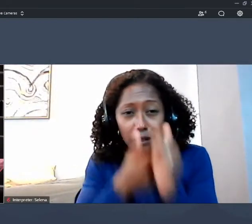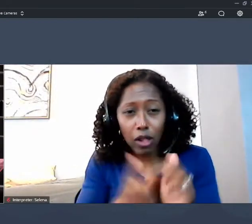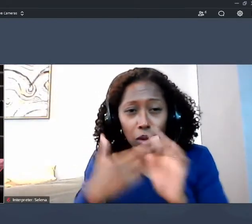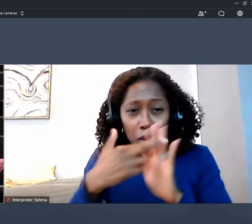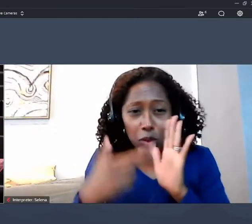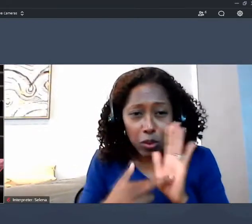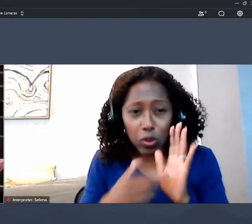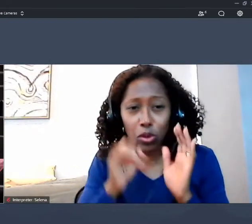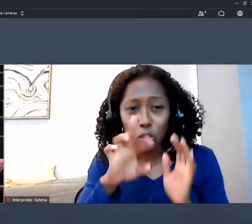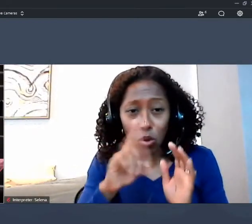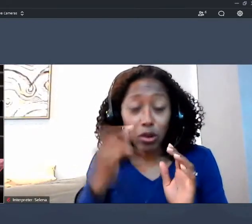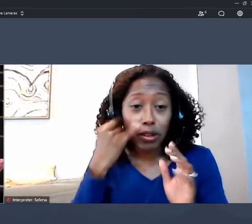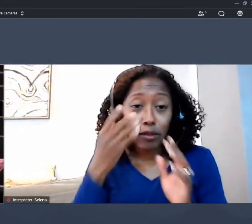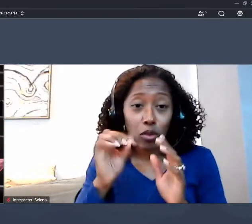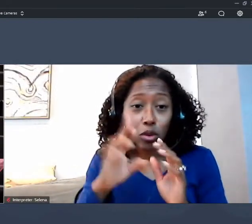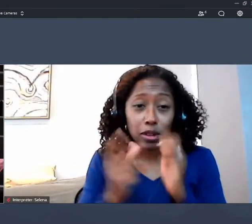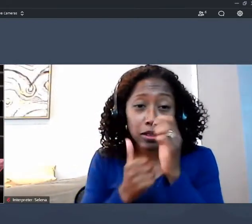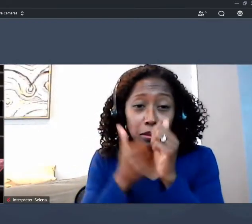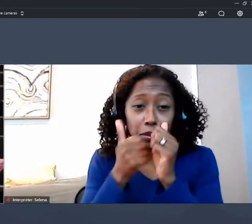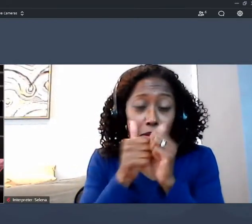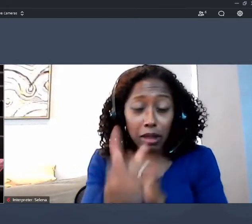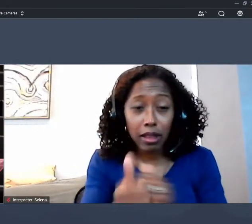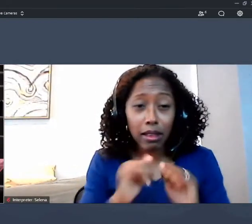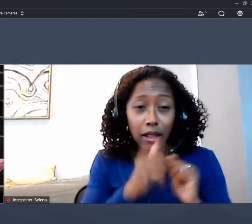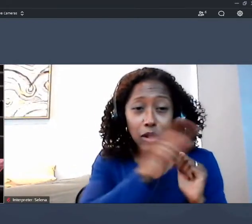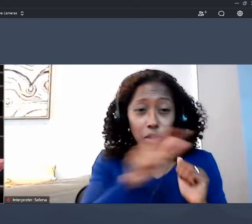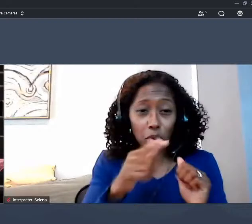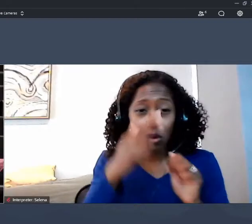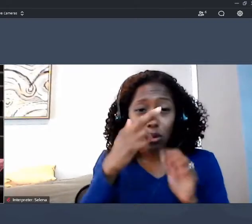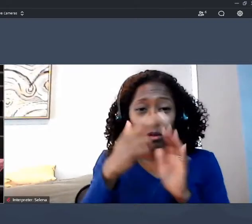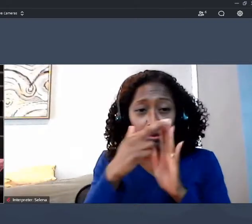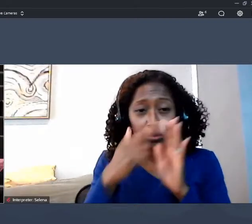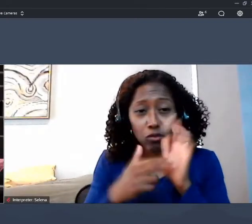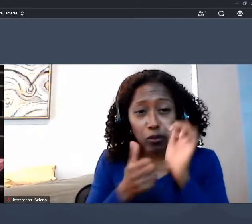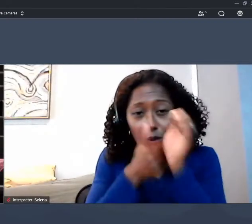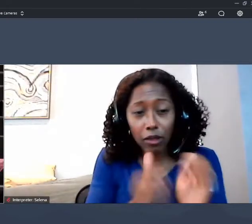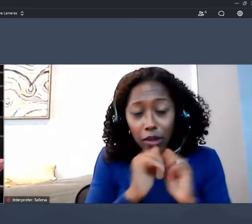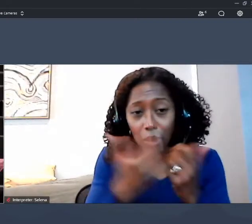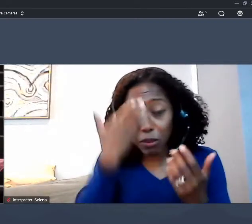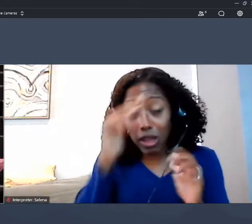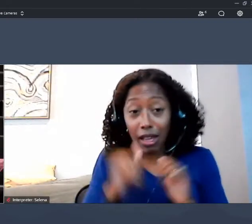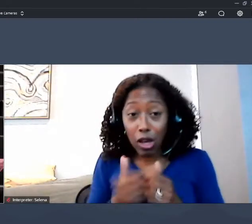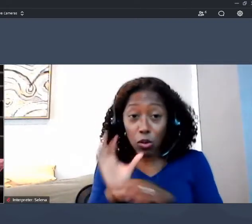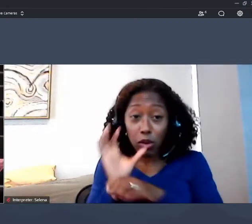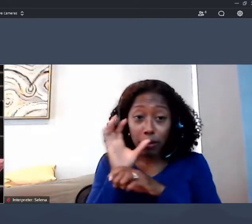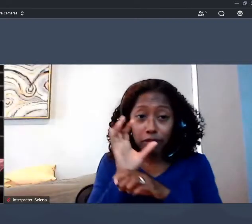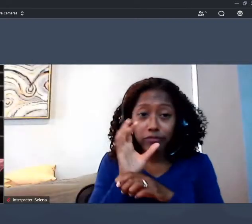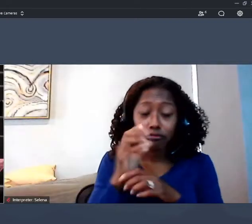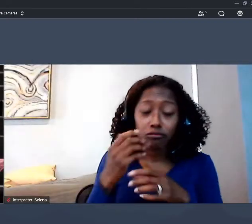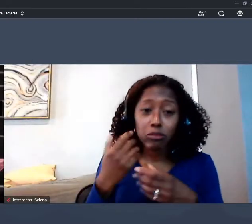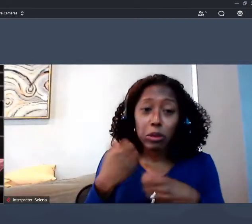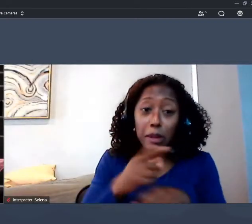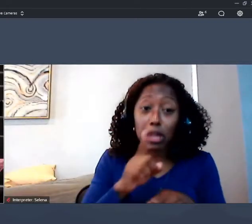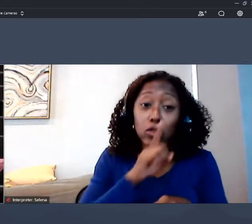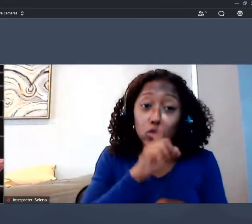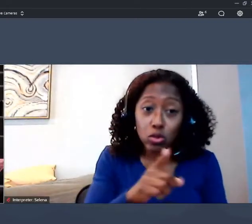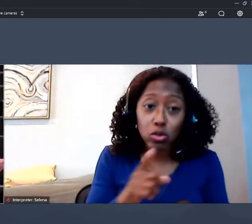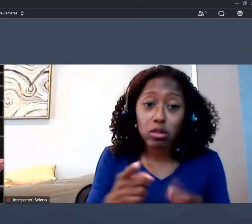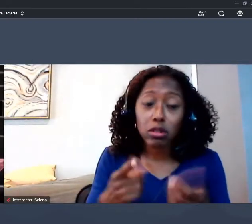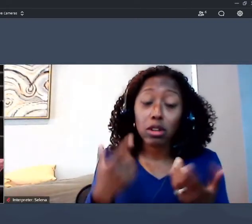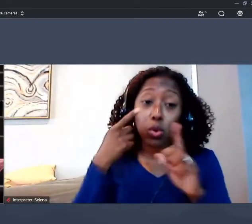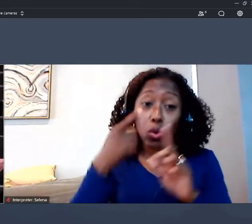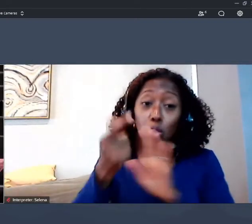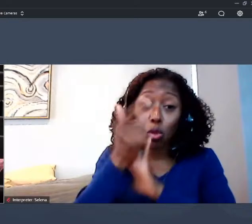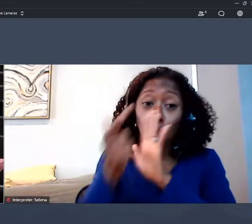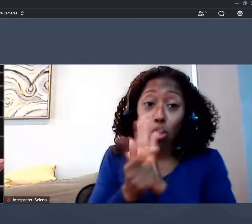should this ordinance be passed. Our goal with any enforcement action is obviously to obey the law, the letter of the law